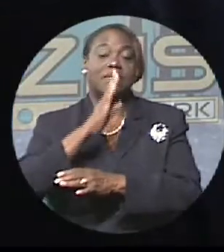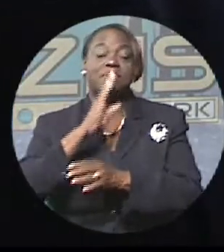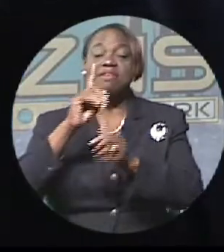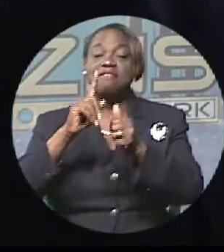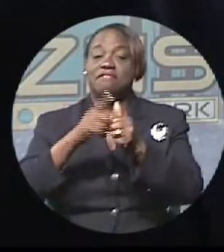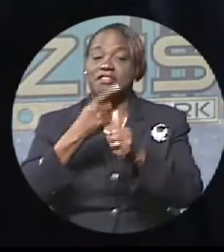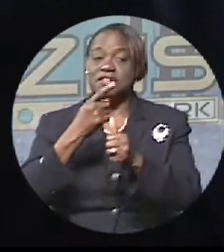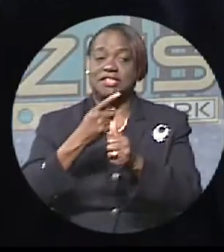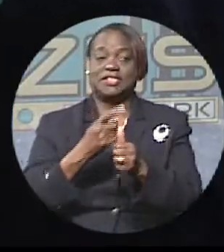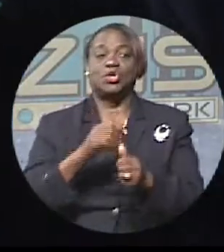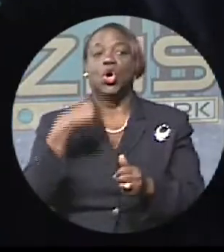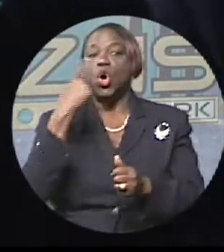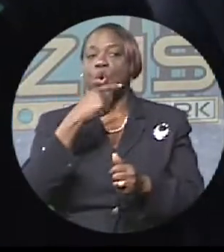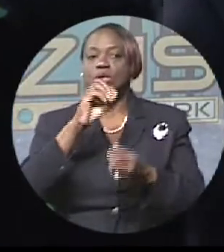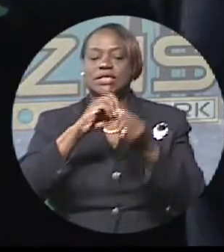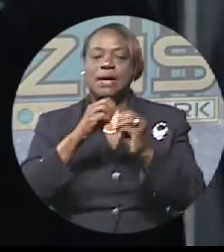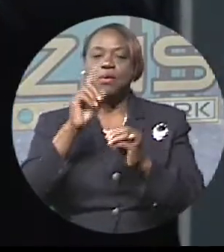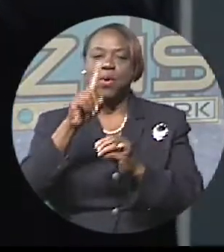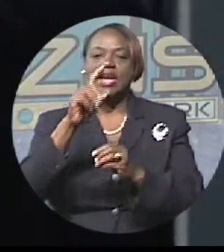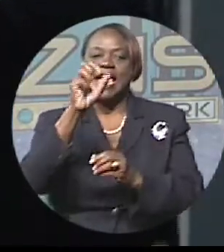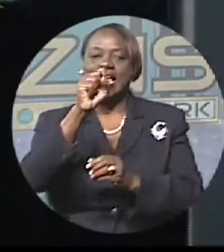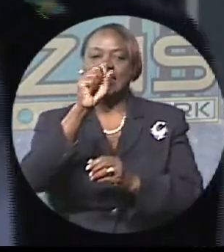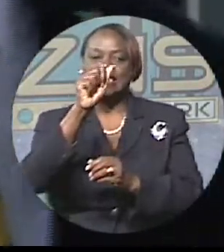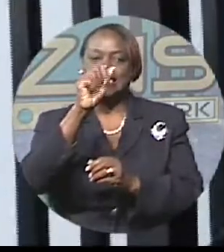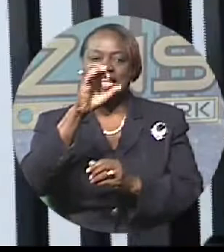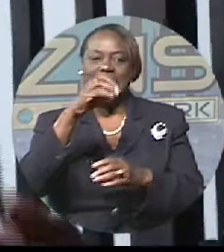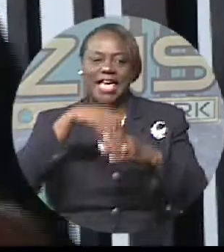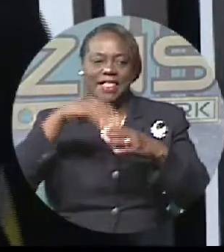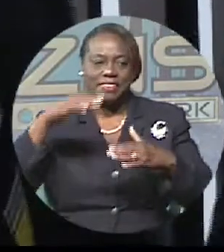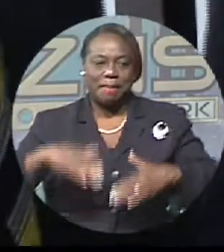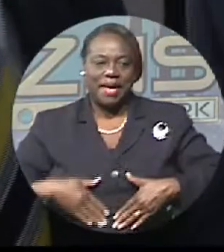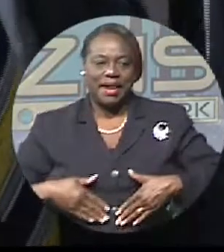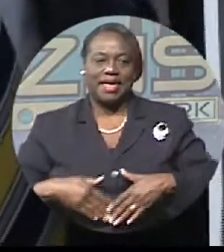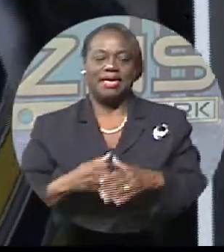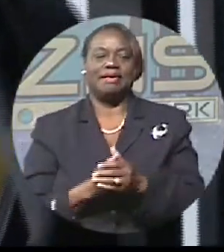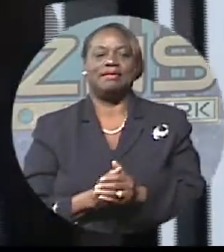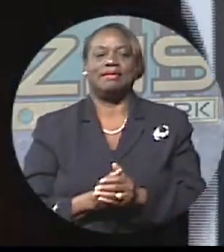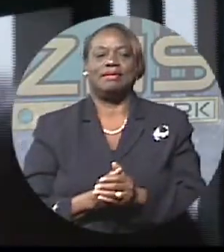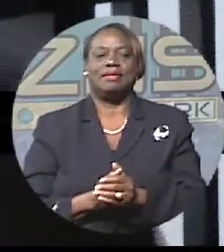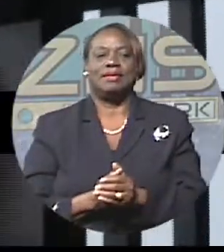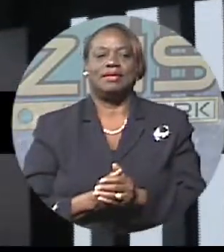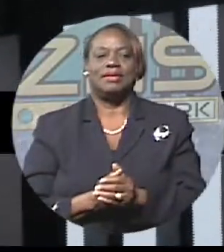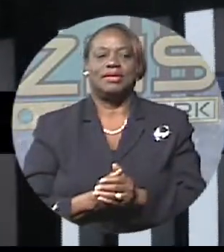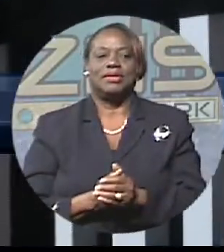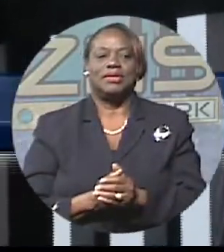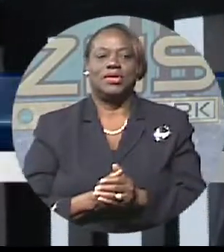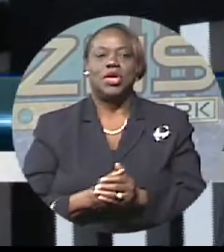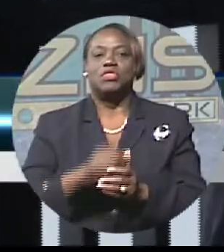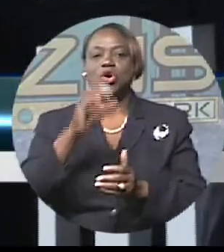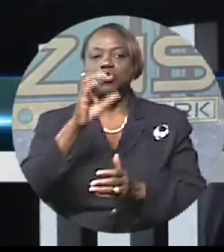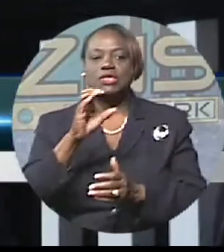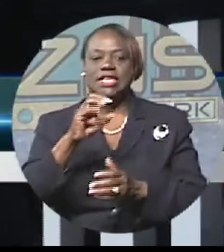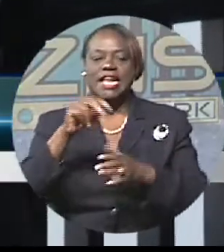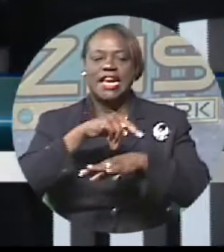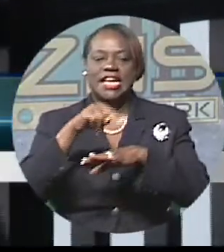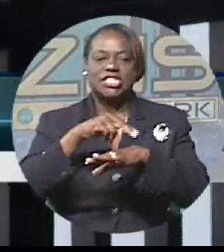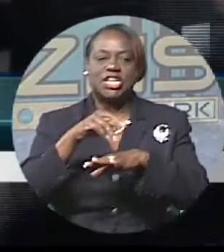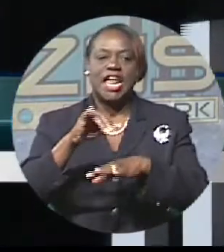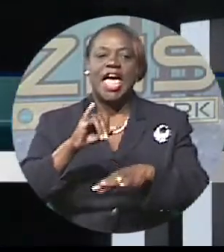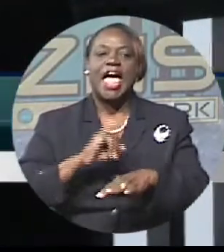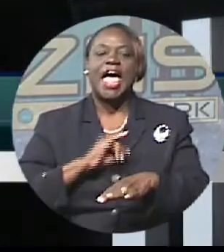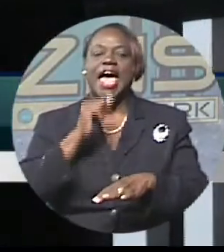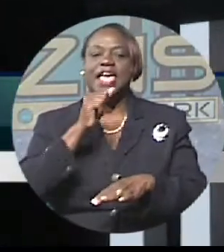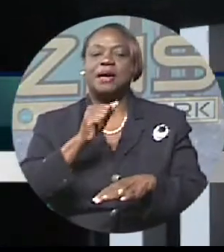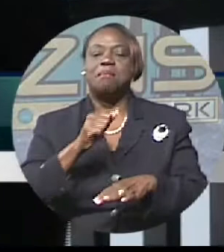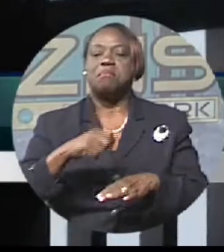is. Who's number one? SAC in their belly. Whap! The Crusader Nation is large, and it's here. I'm a proud alumni